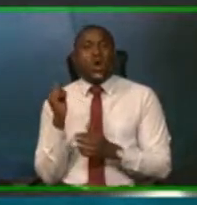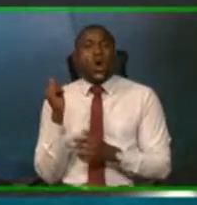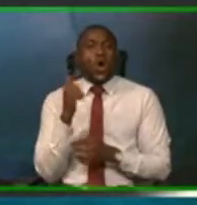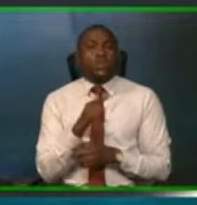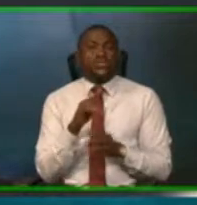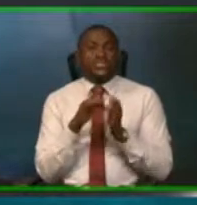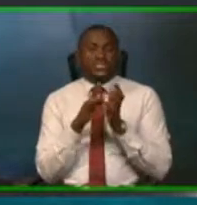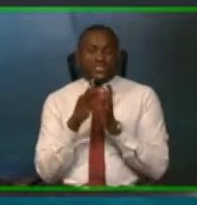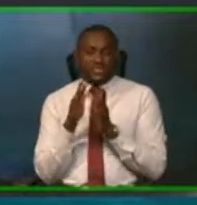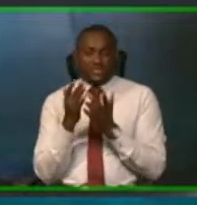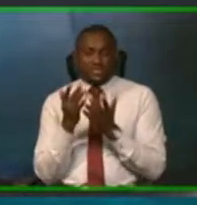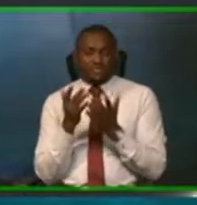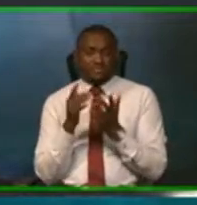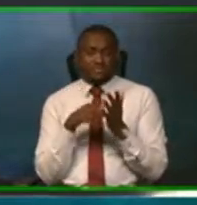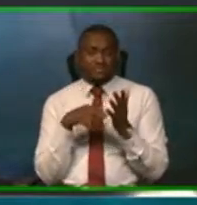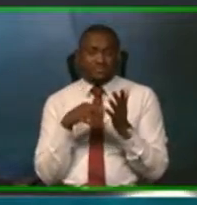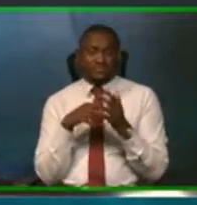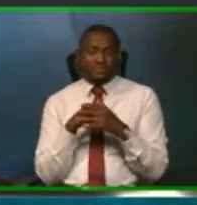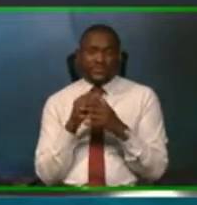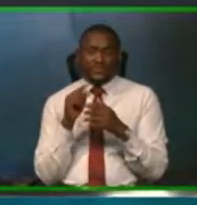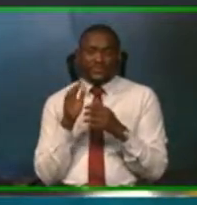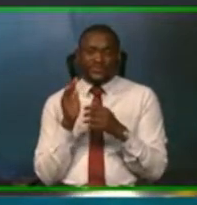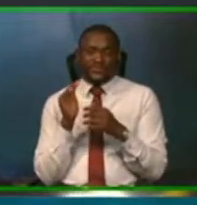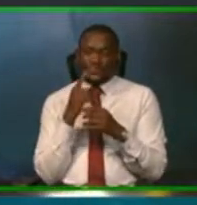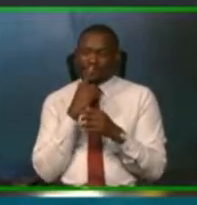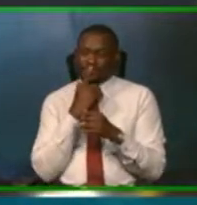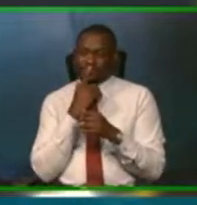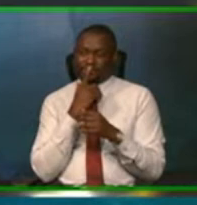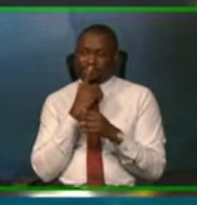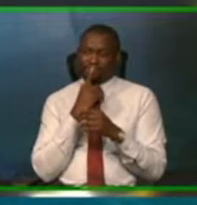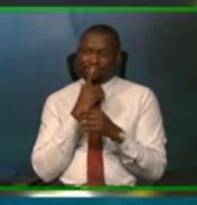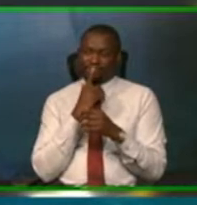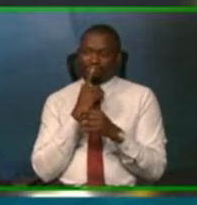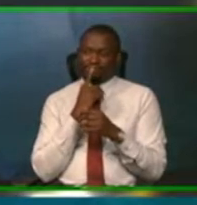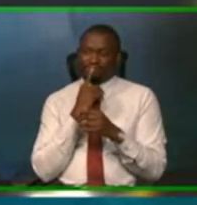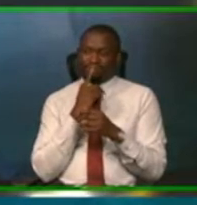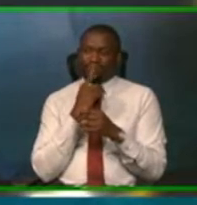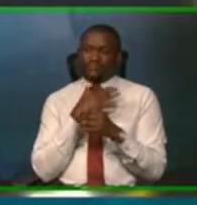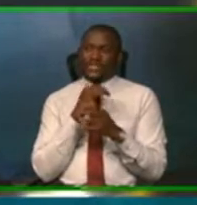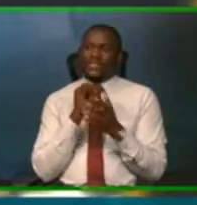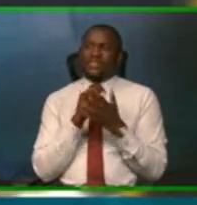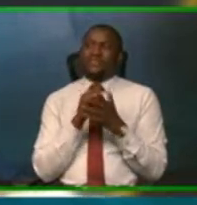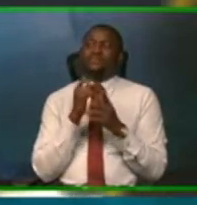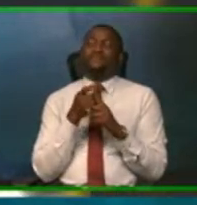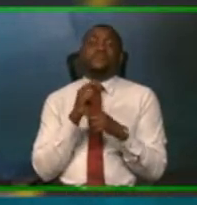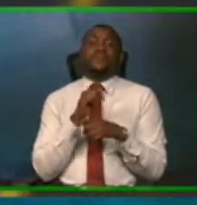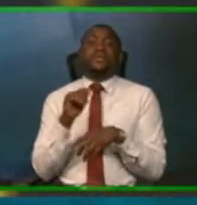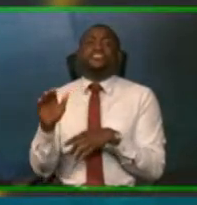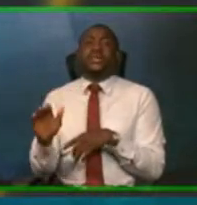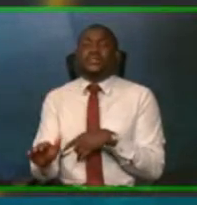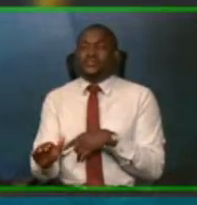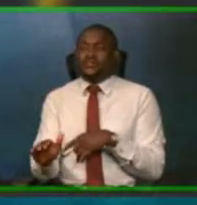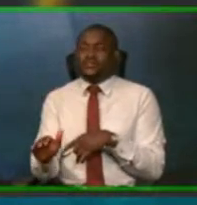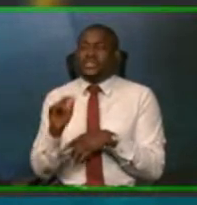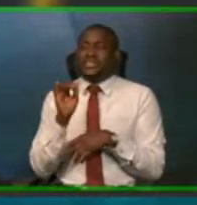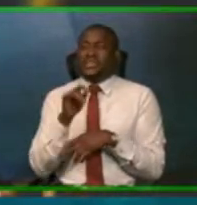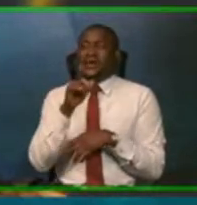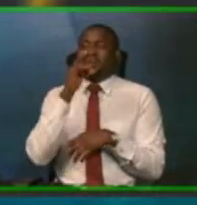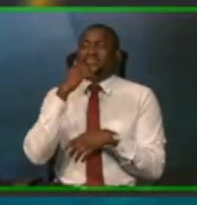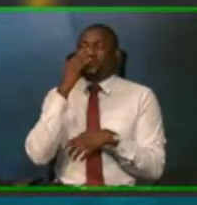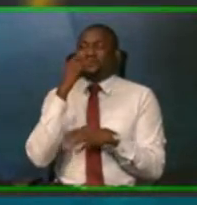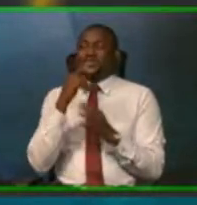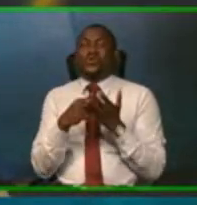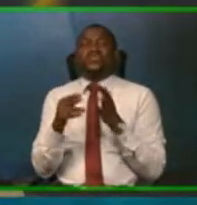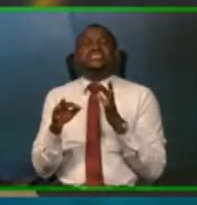scripture. No, 15. Let's try 15. Did I get that right? Yes. And that from a child, thou hast known the